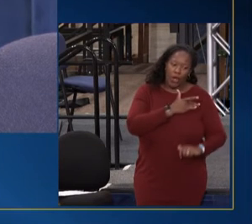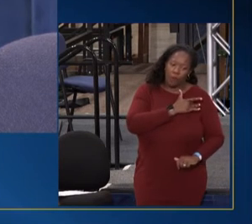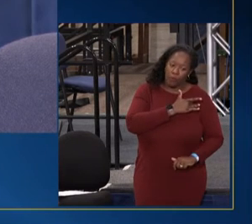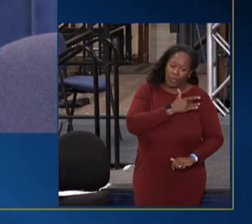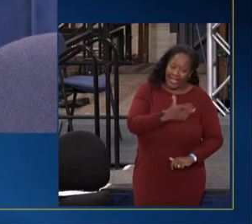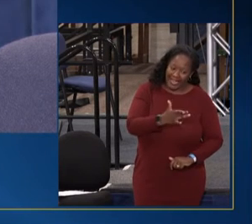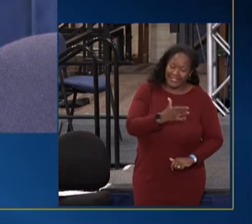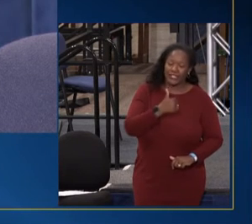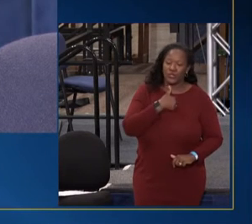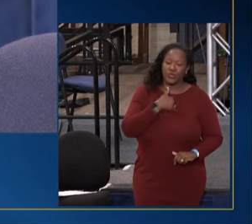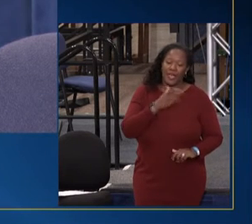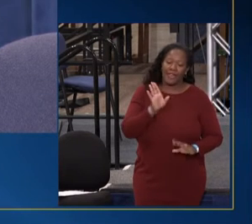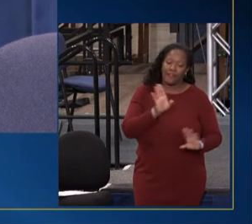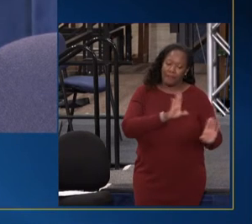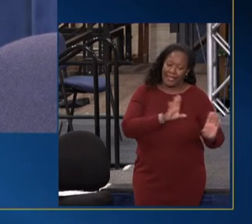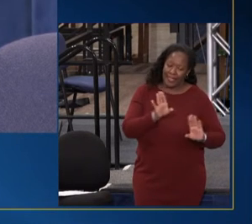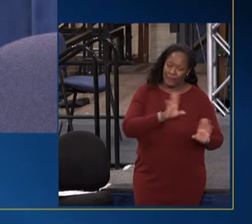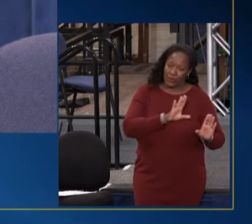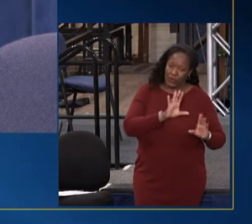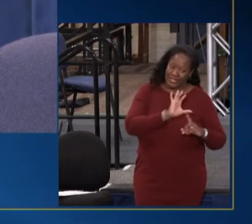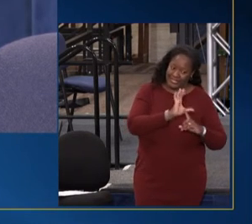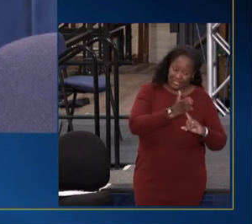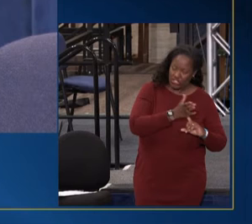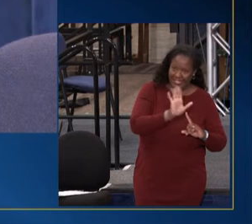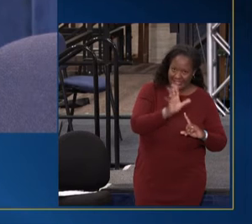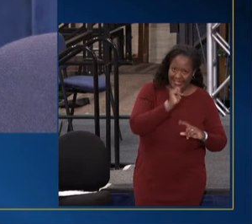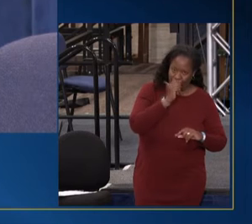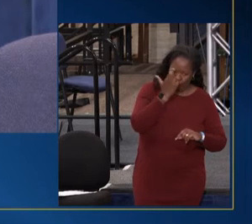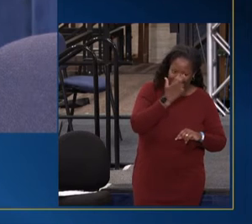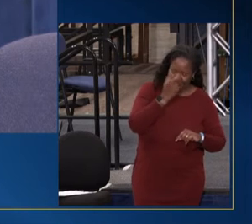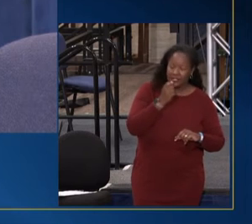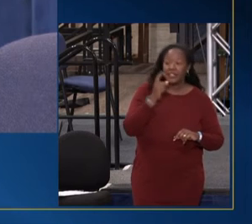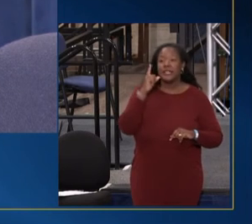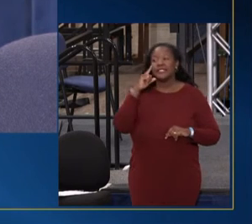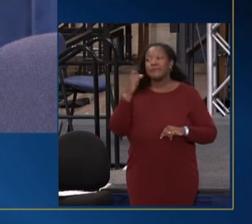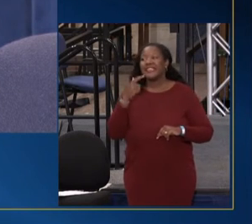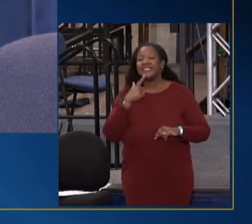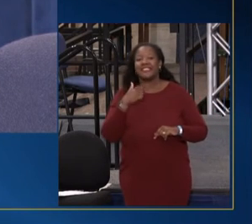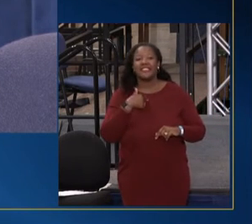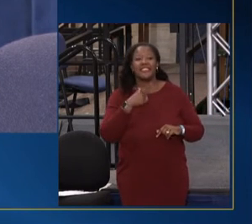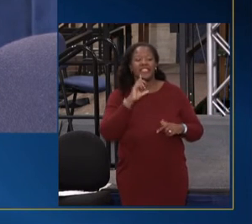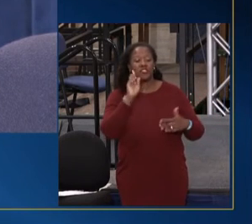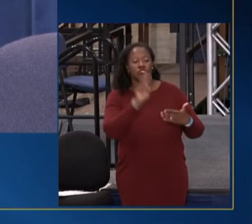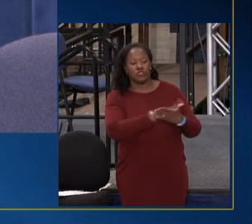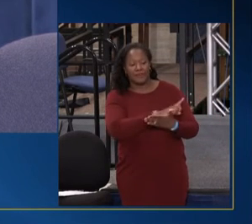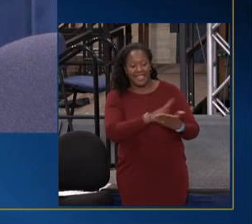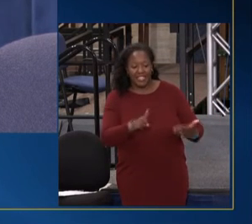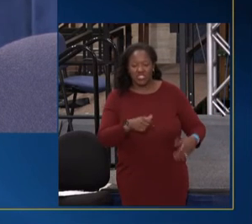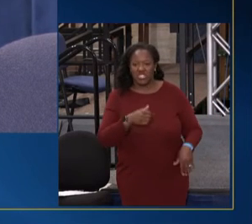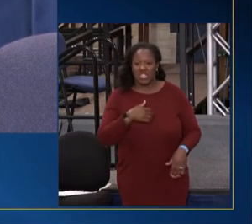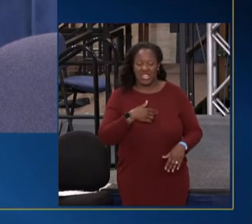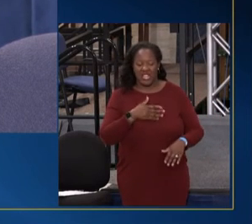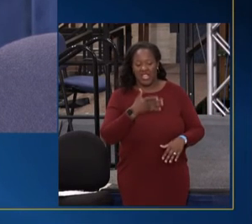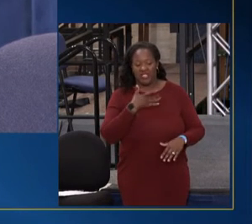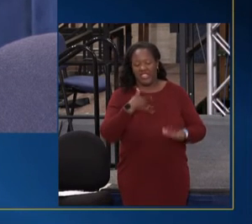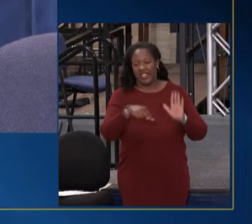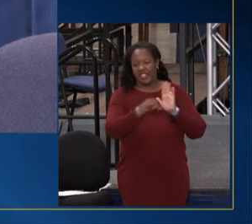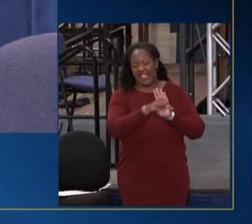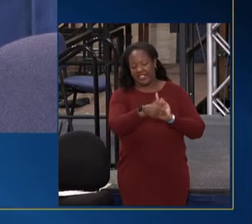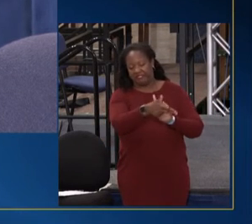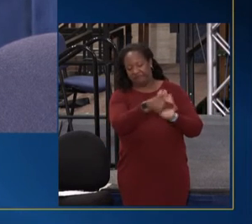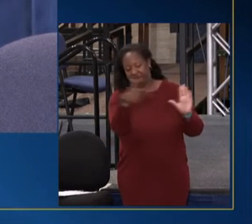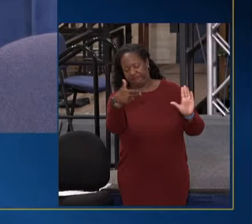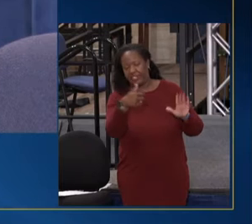have a behavioral health condition. It's because of the discrimination, the stigma, the harassment, and the bullying